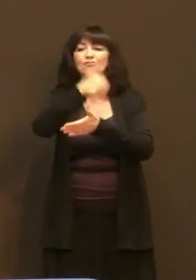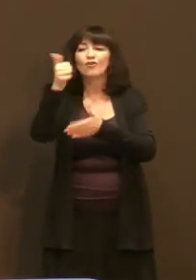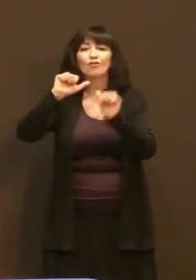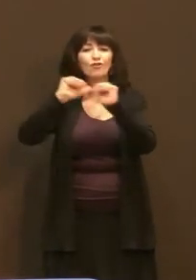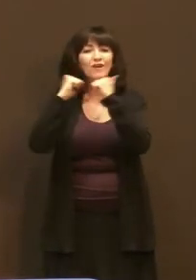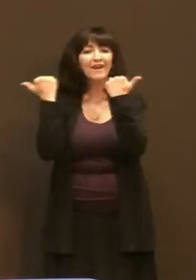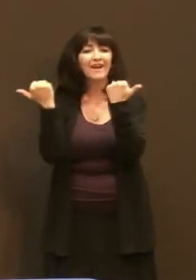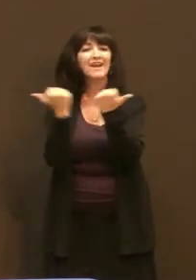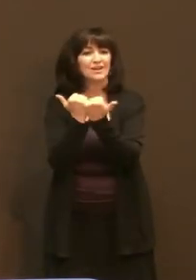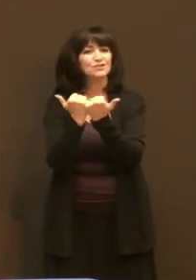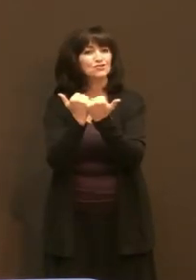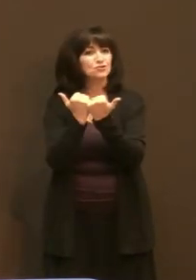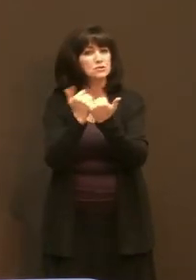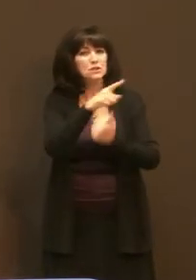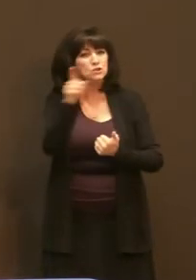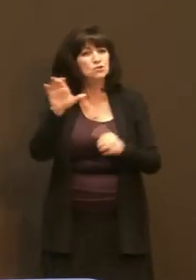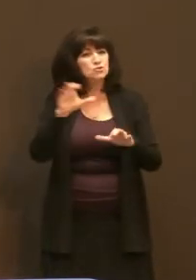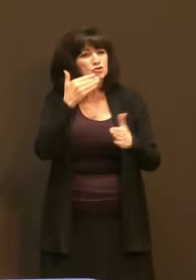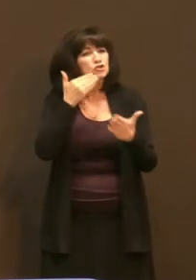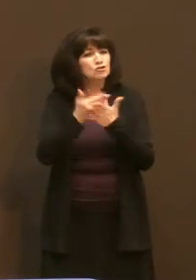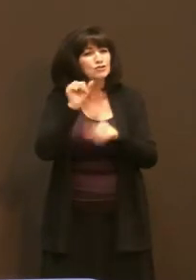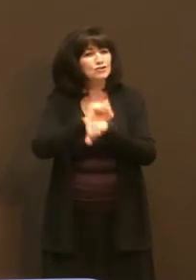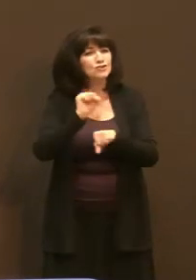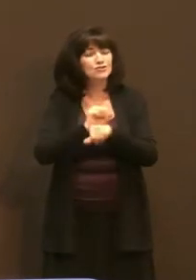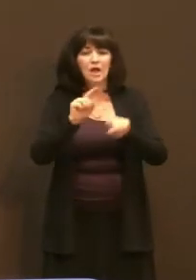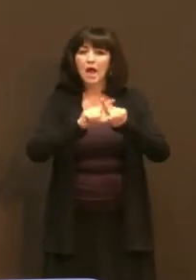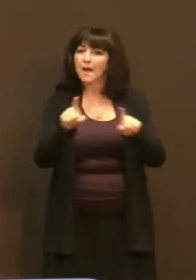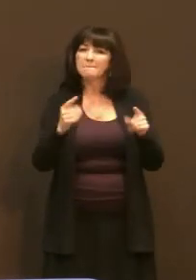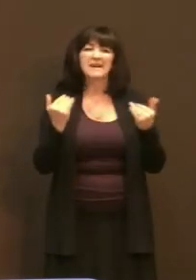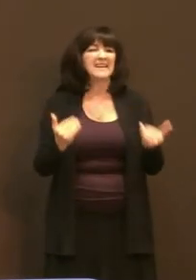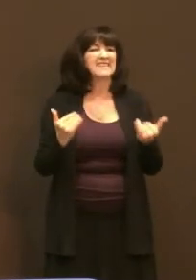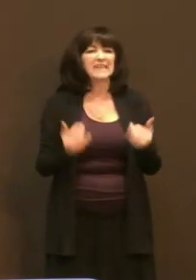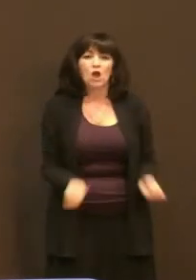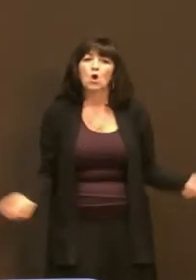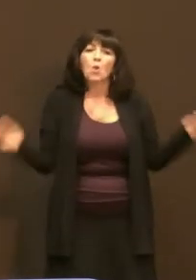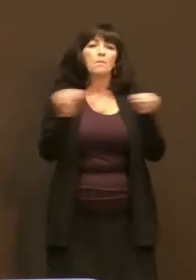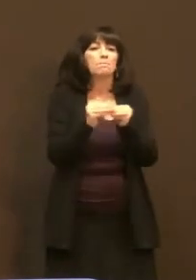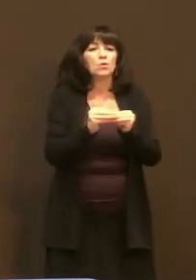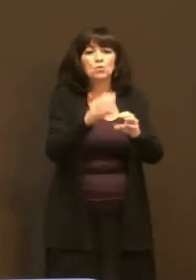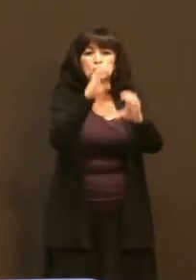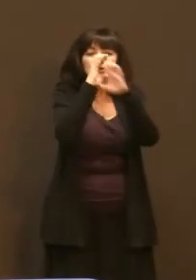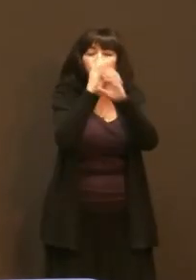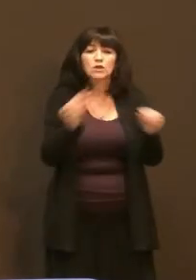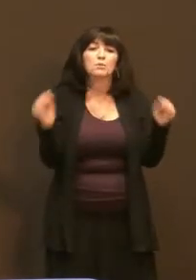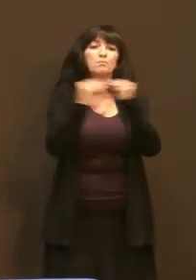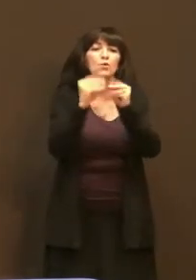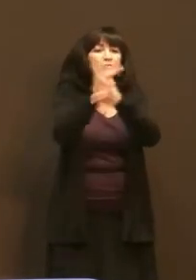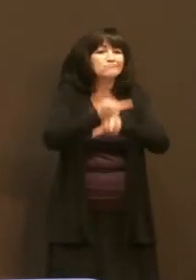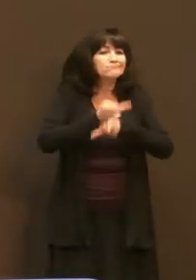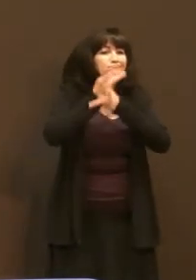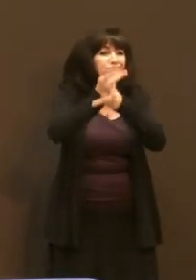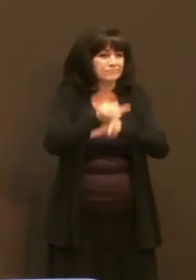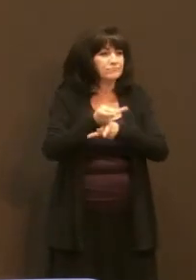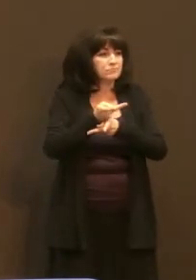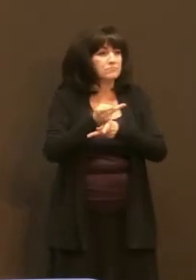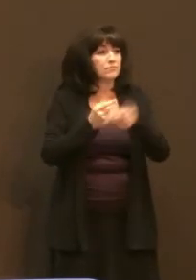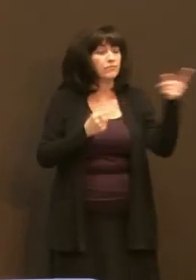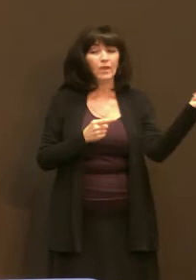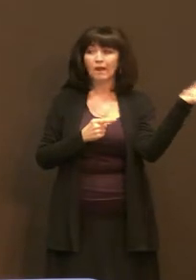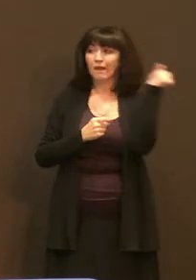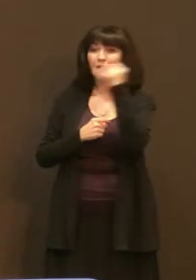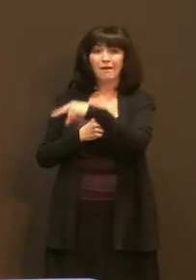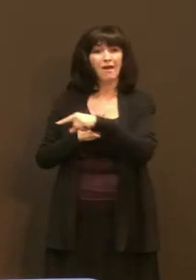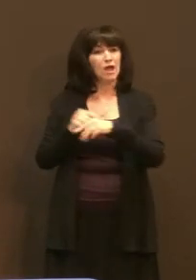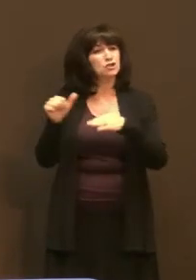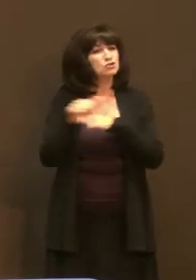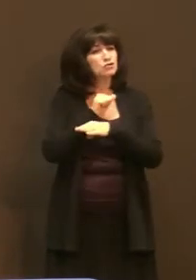need to step it up because this is a really challenging virus to deal with. And just going off of the training, has there been any issues with